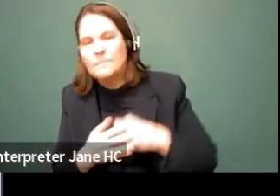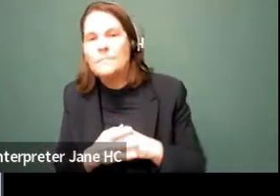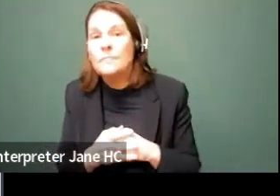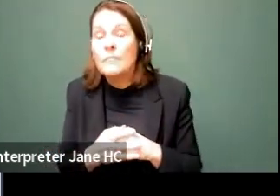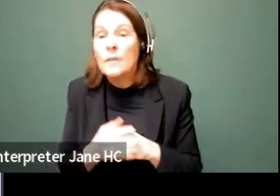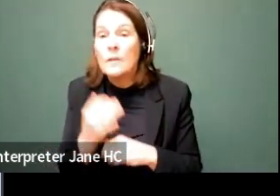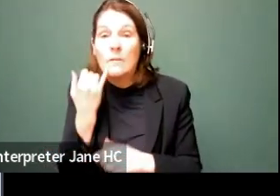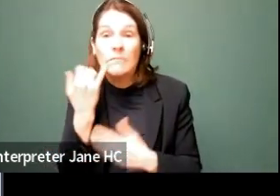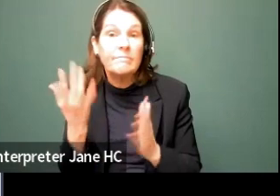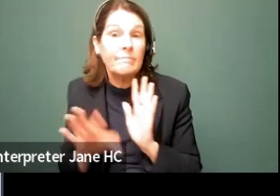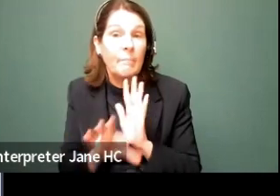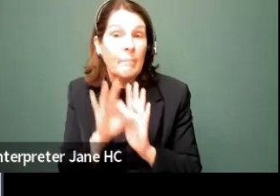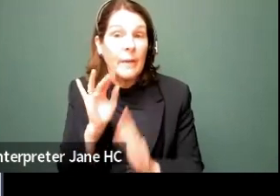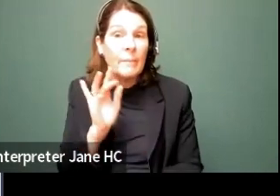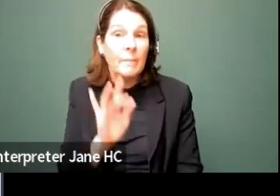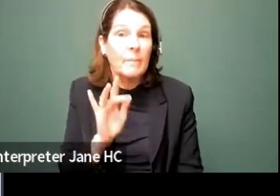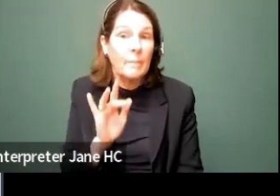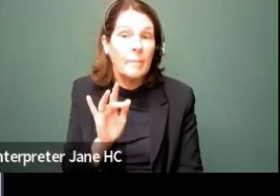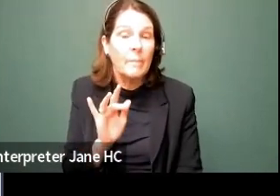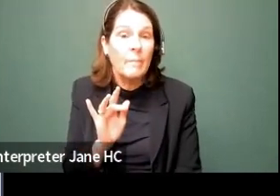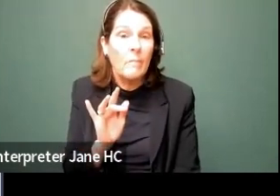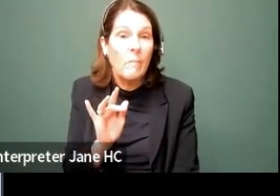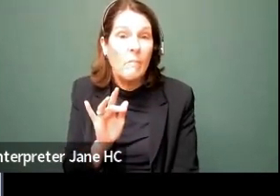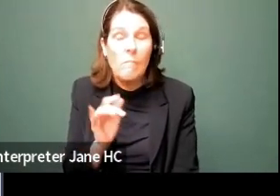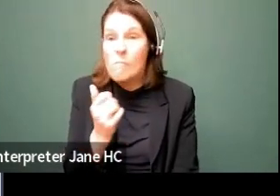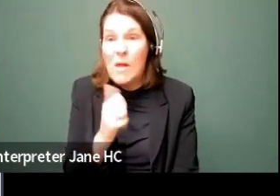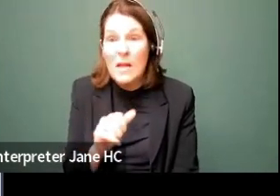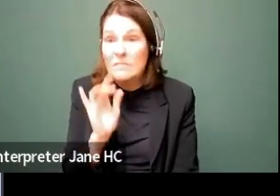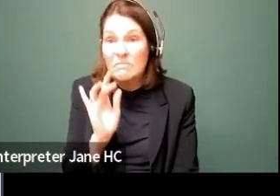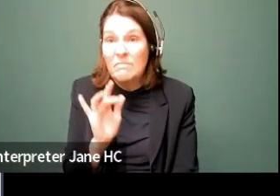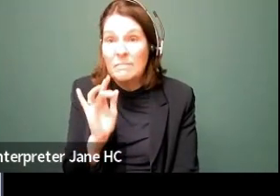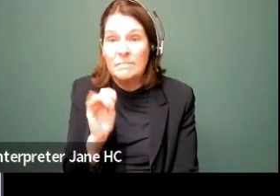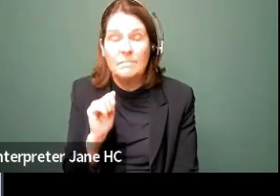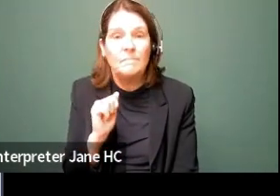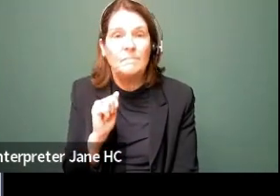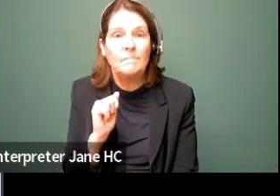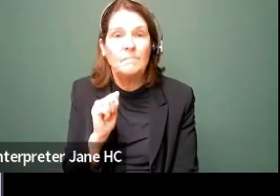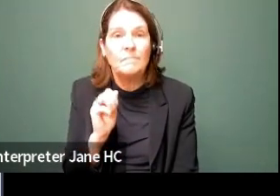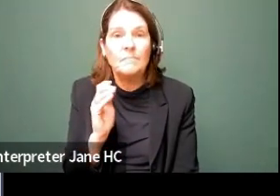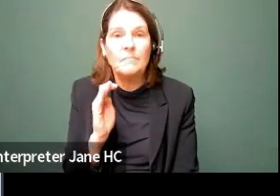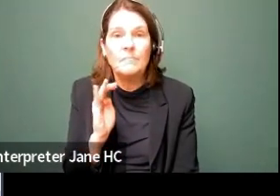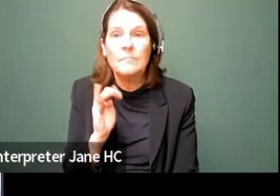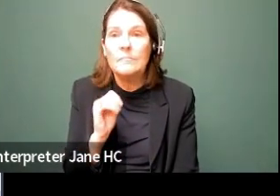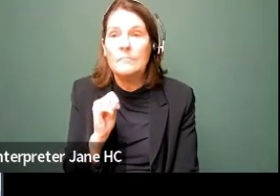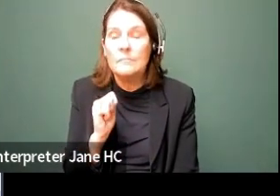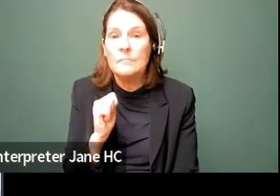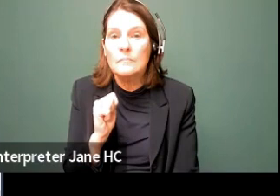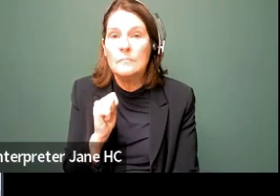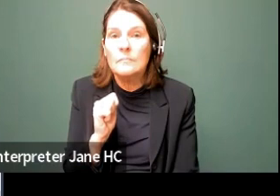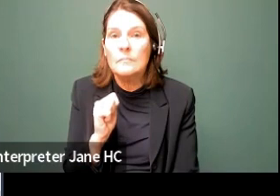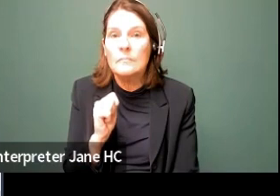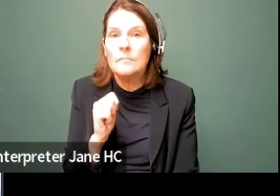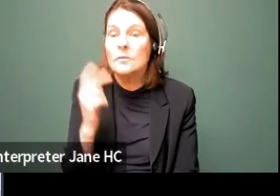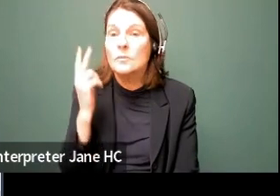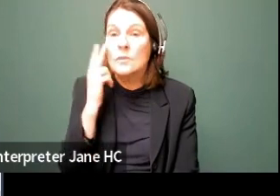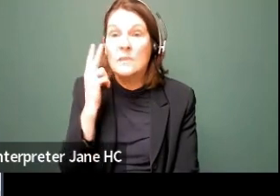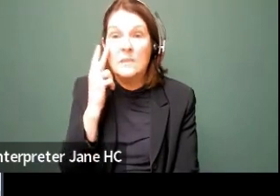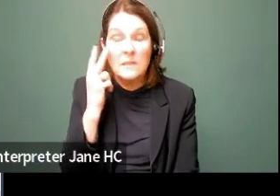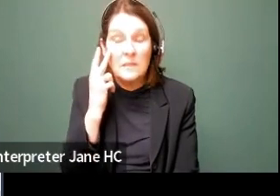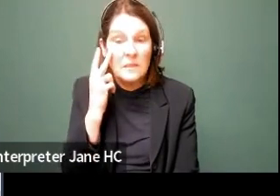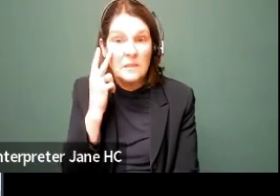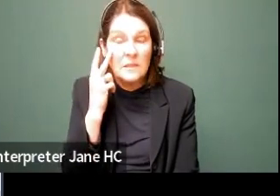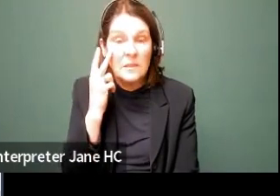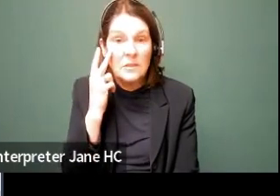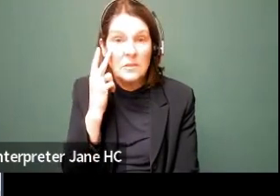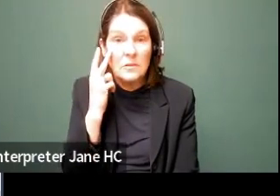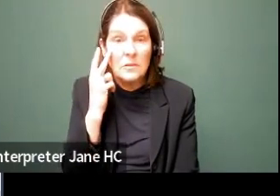to click on any of these particular committees, we can get a look at